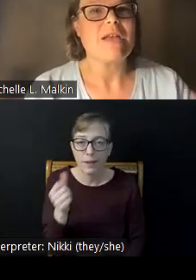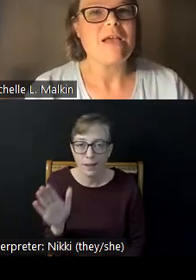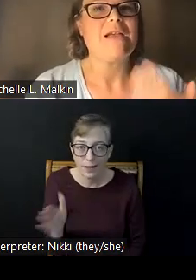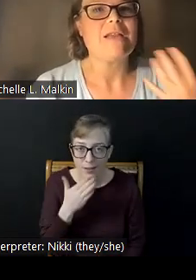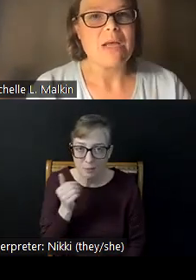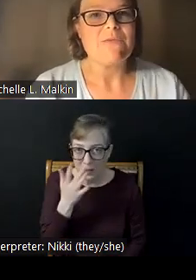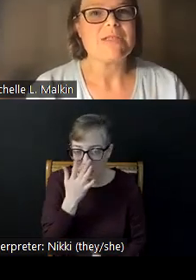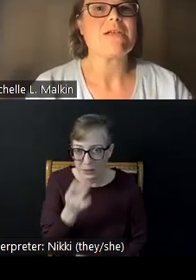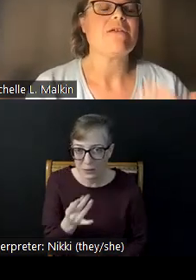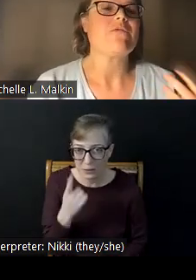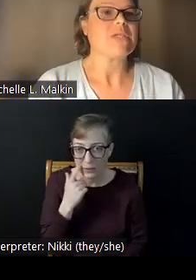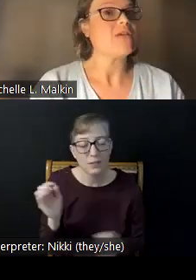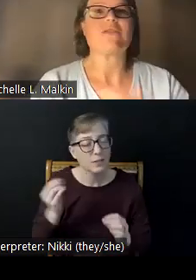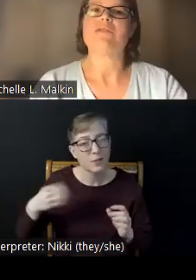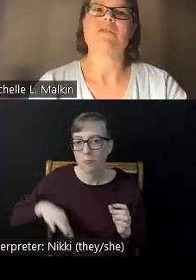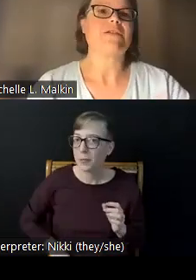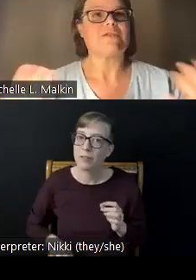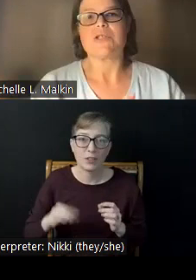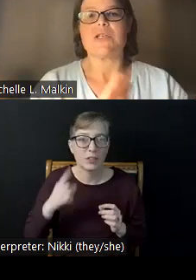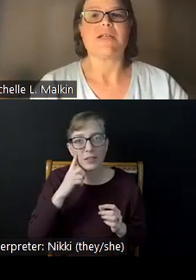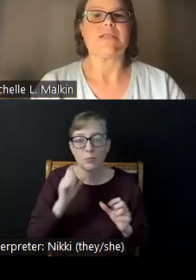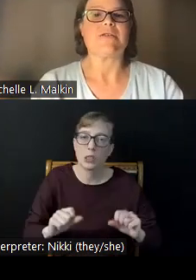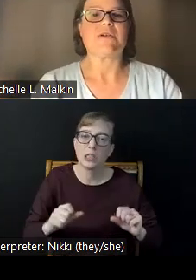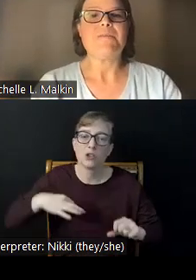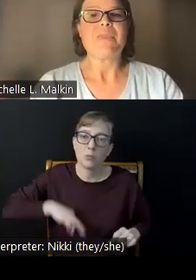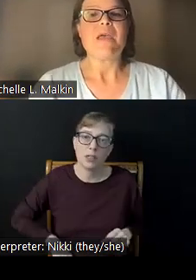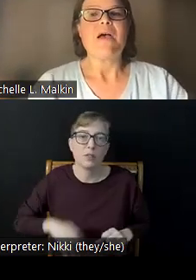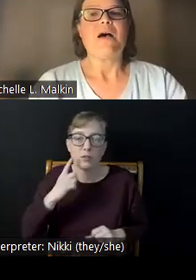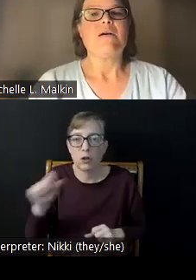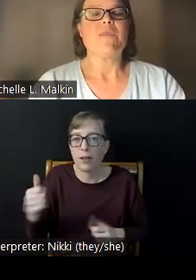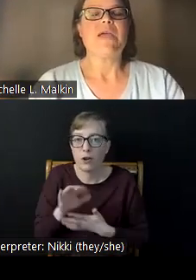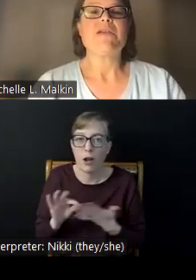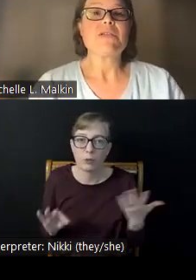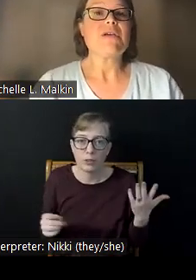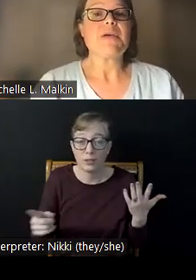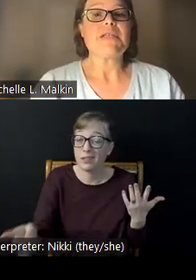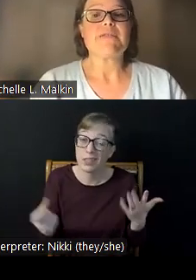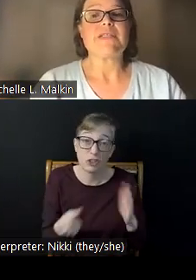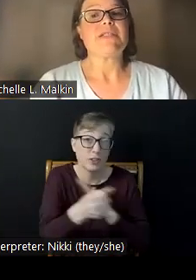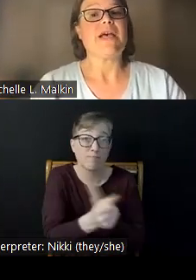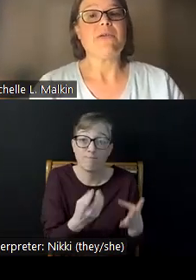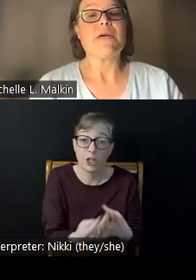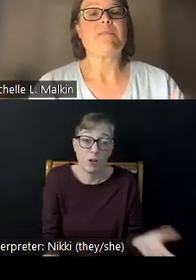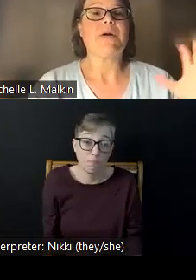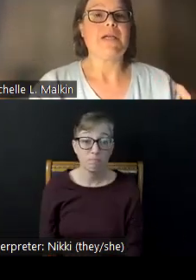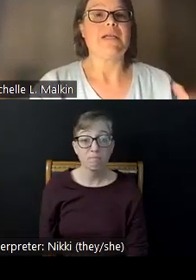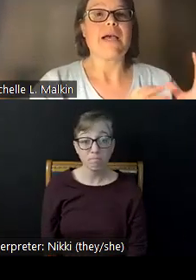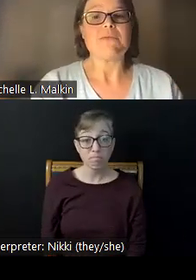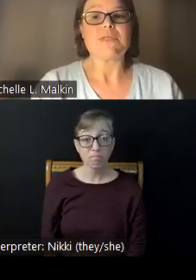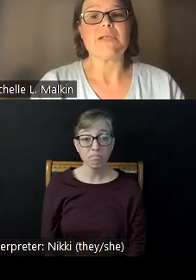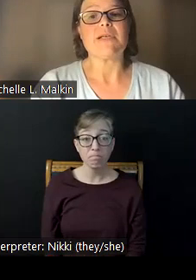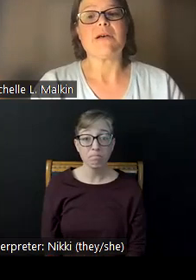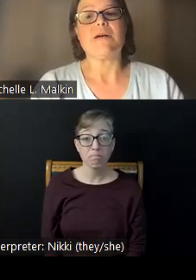couldn't get any of the benefits of potential like diversion, etc. And they shouldn't talk about these offenses anywhere but